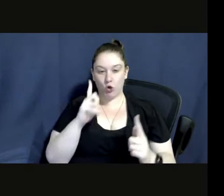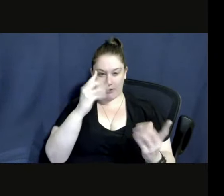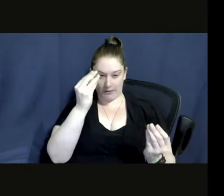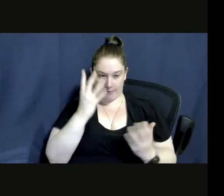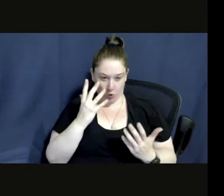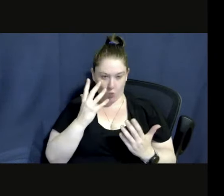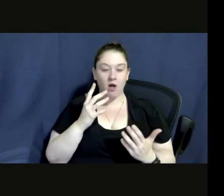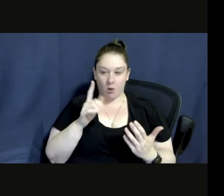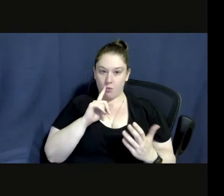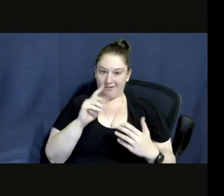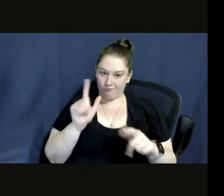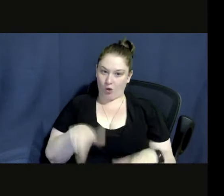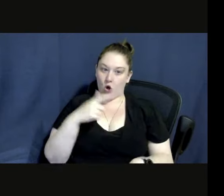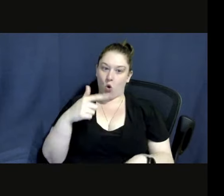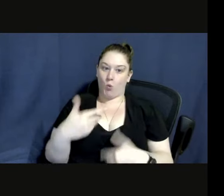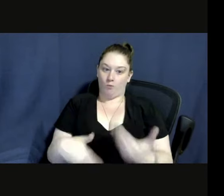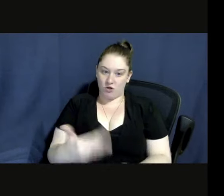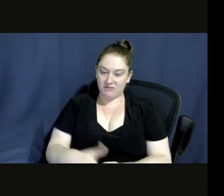long process.